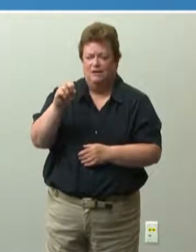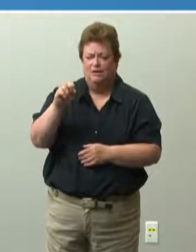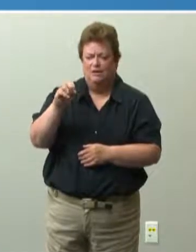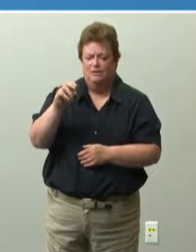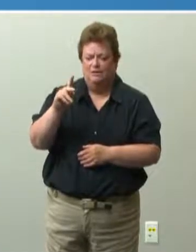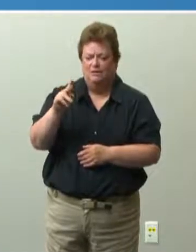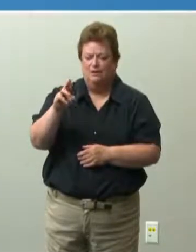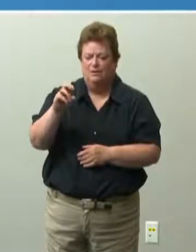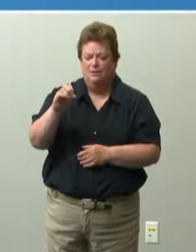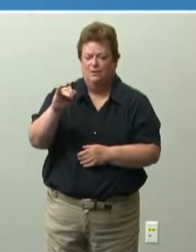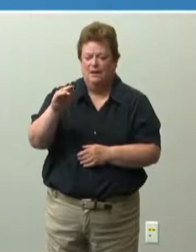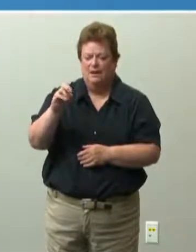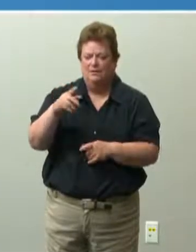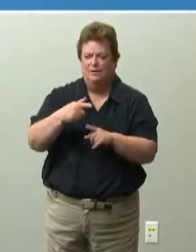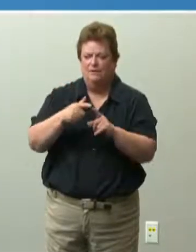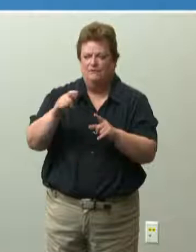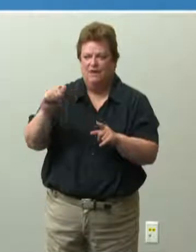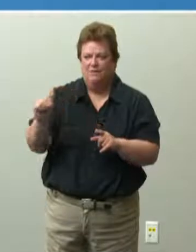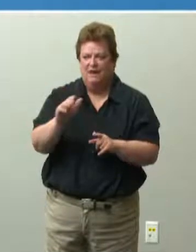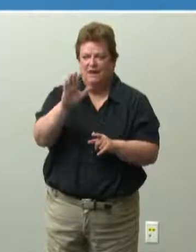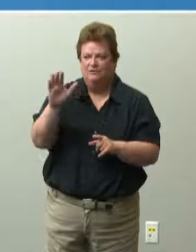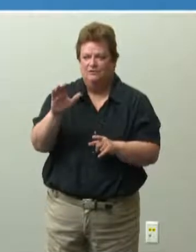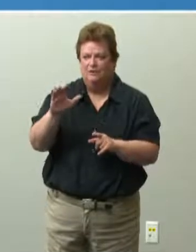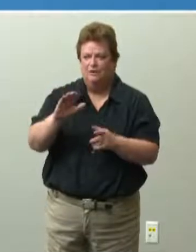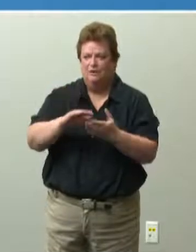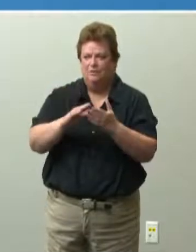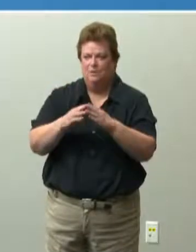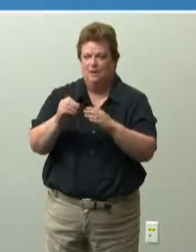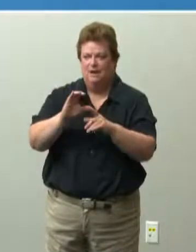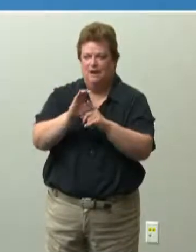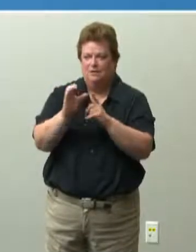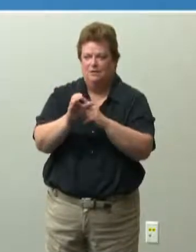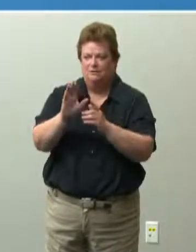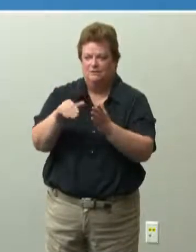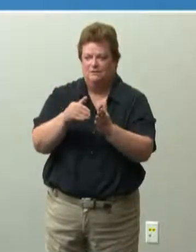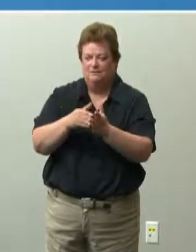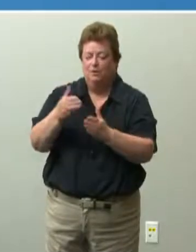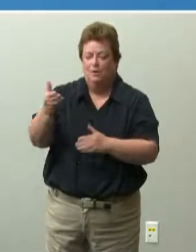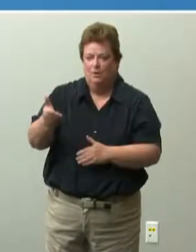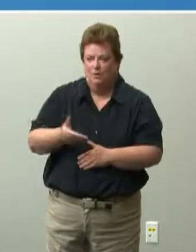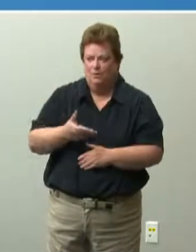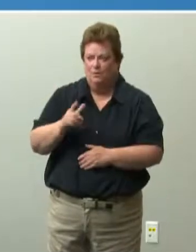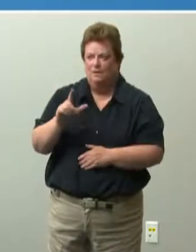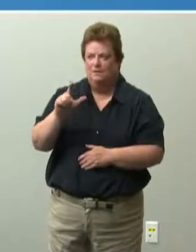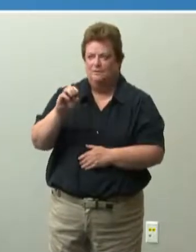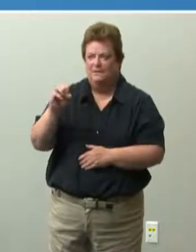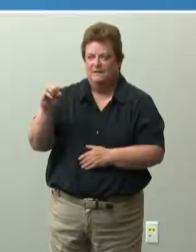Kramer from the Asian Community and Cultural Center. Welcome, Lee.